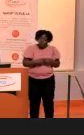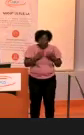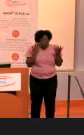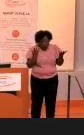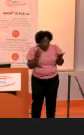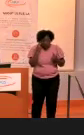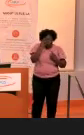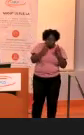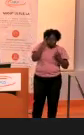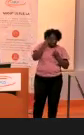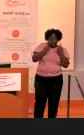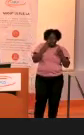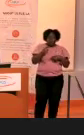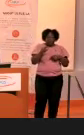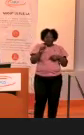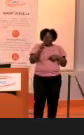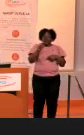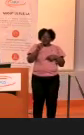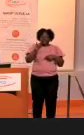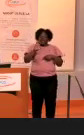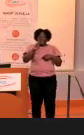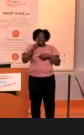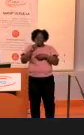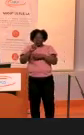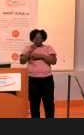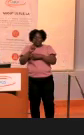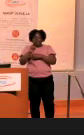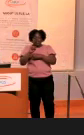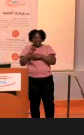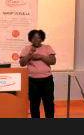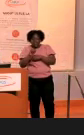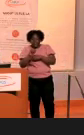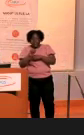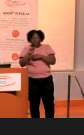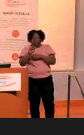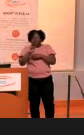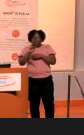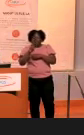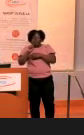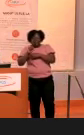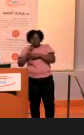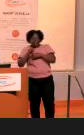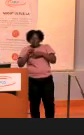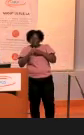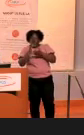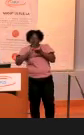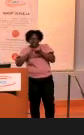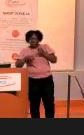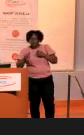about adding an anti-CD20 agent, and I'll show you the ones classically that's been used as rituximab,